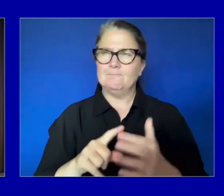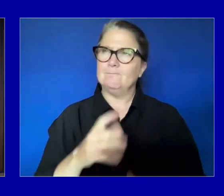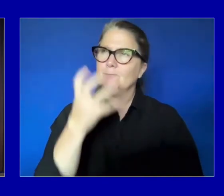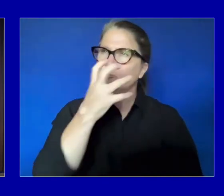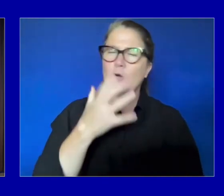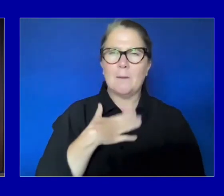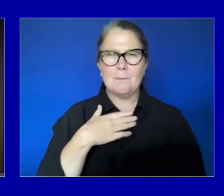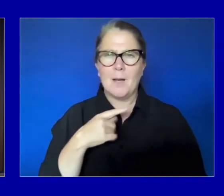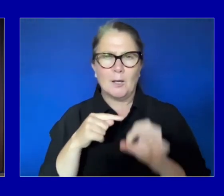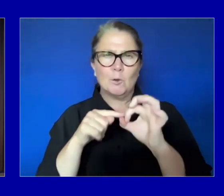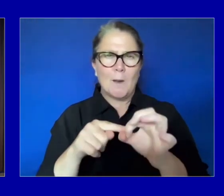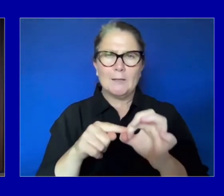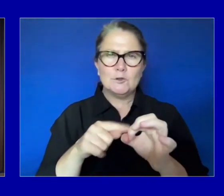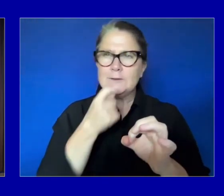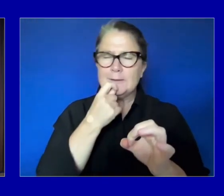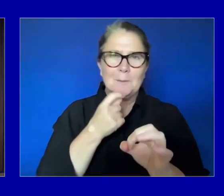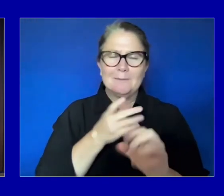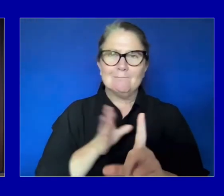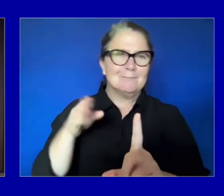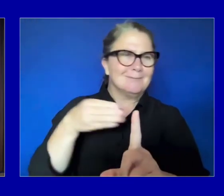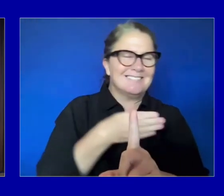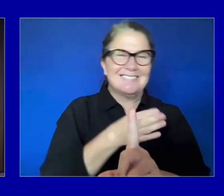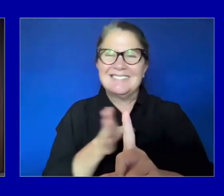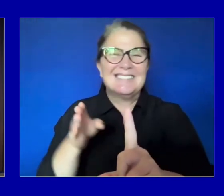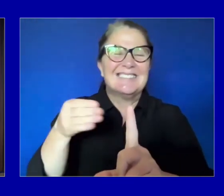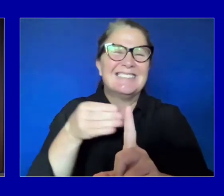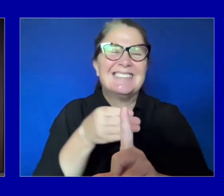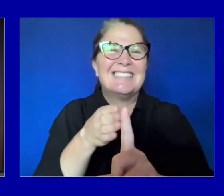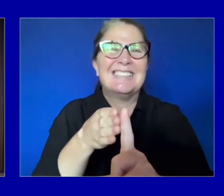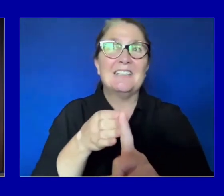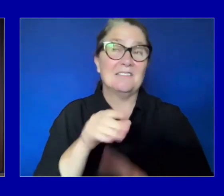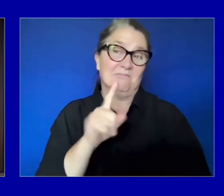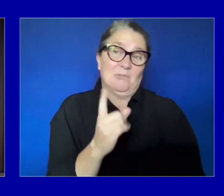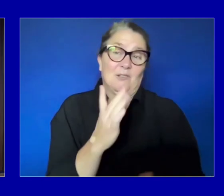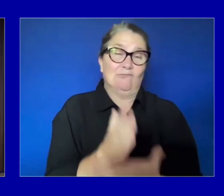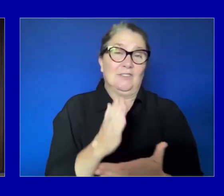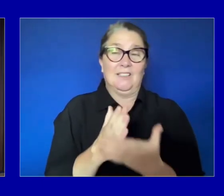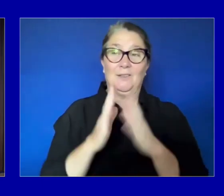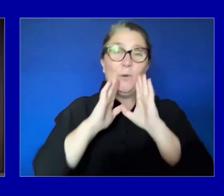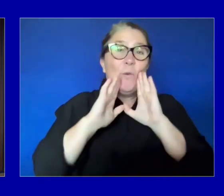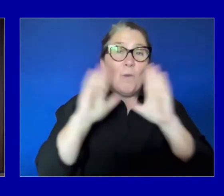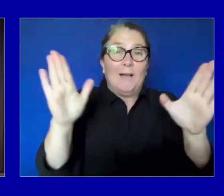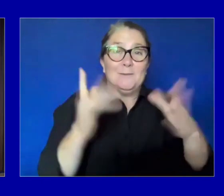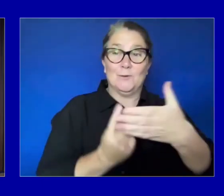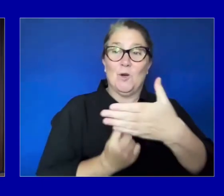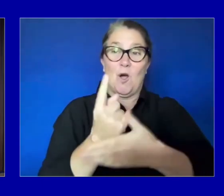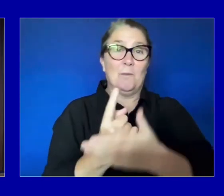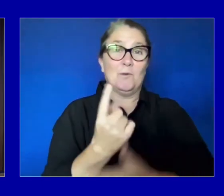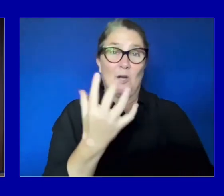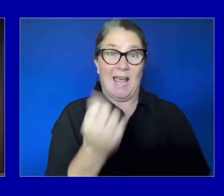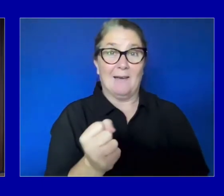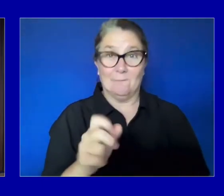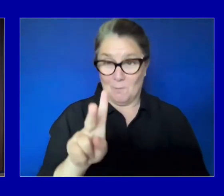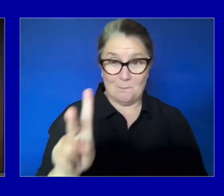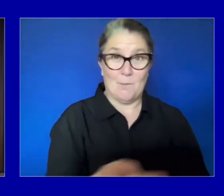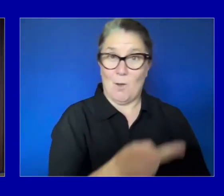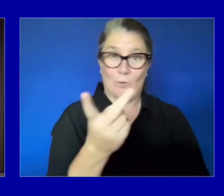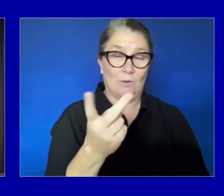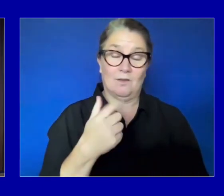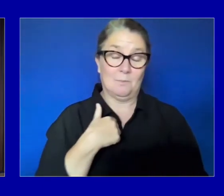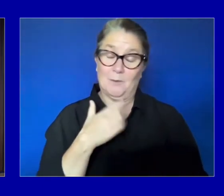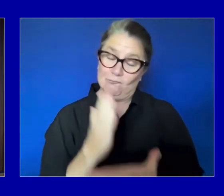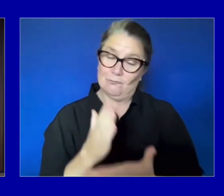a bit like, um, but it's, it's such a fantastic opportunity to have you both here. And I've really appreciated everything that you've